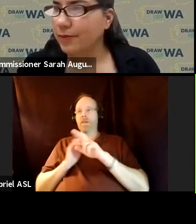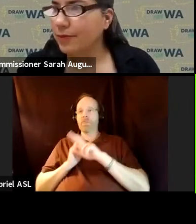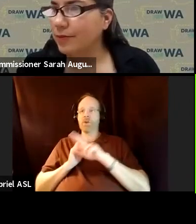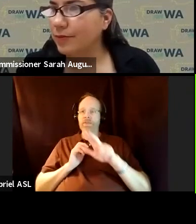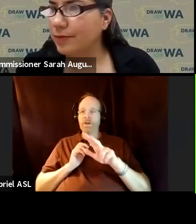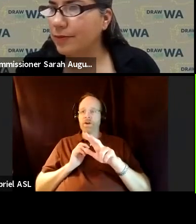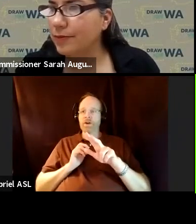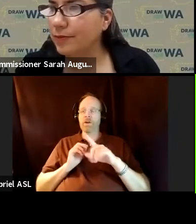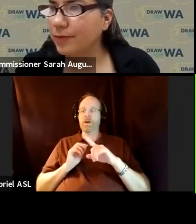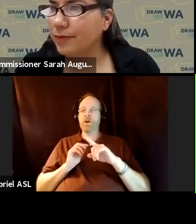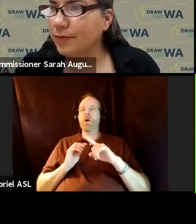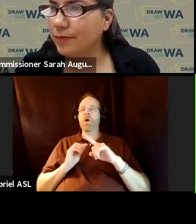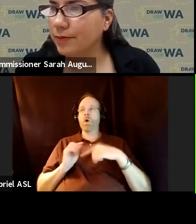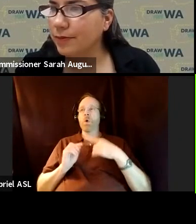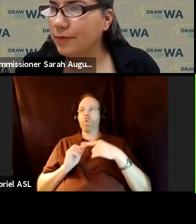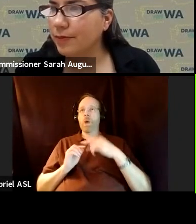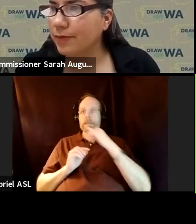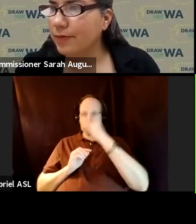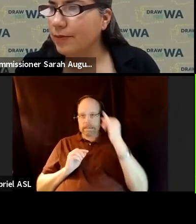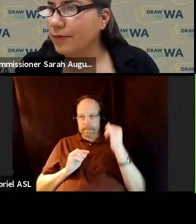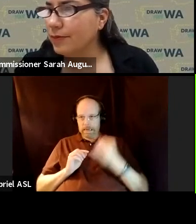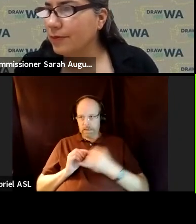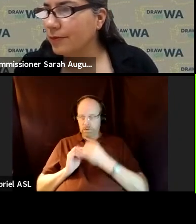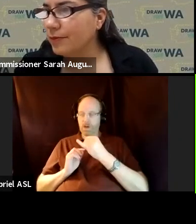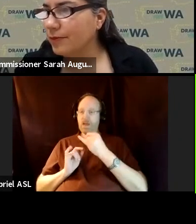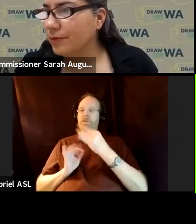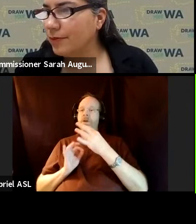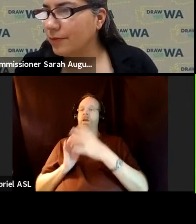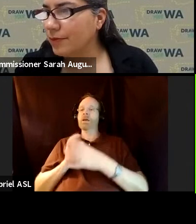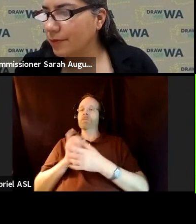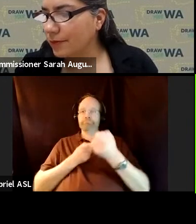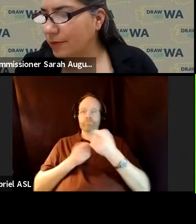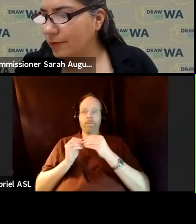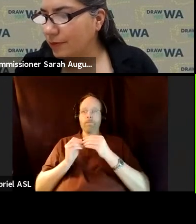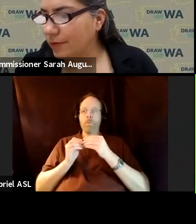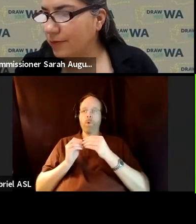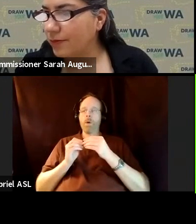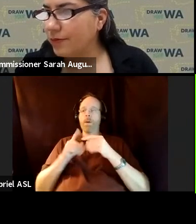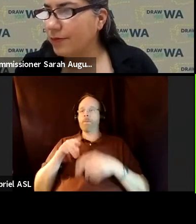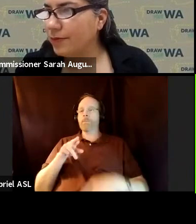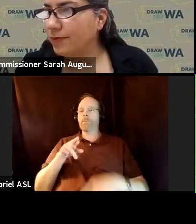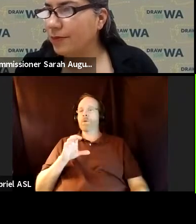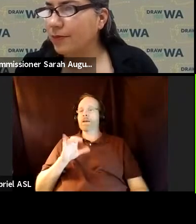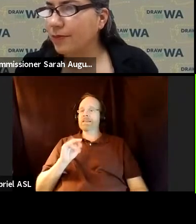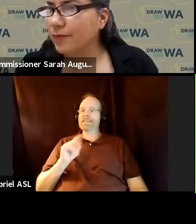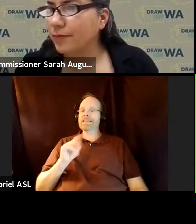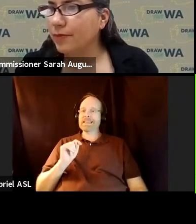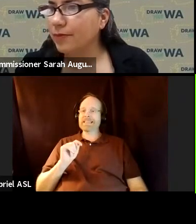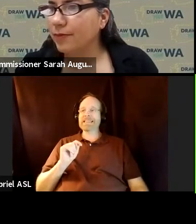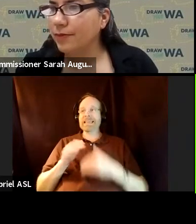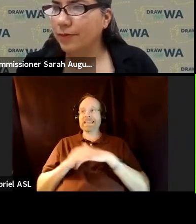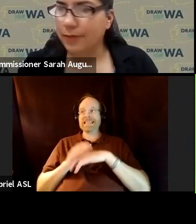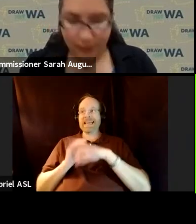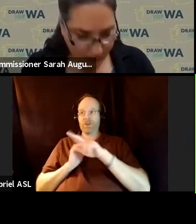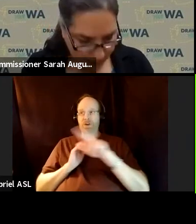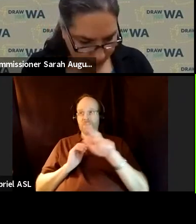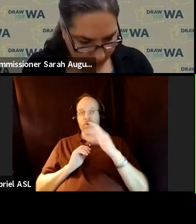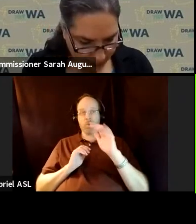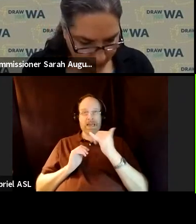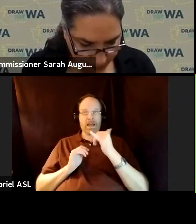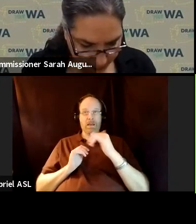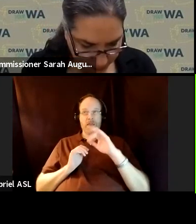when its lines are drawn, if we can get more precincts of the 8th inside 33rd. Currently, the 4